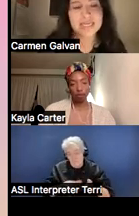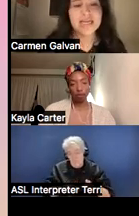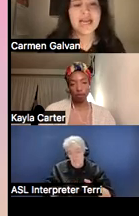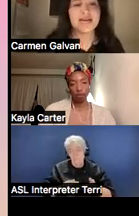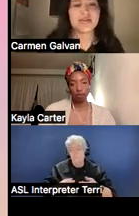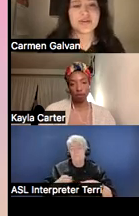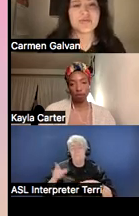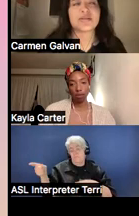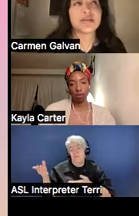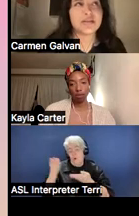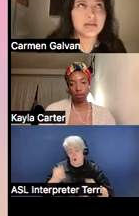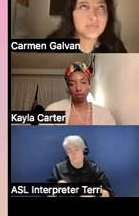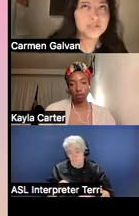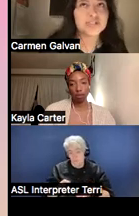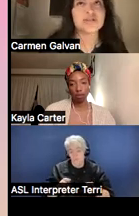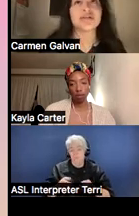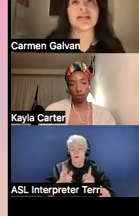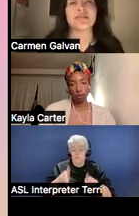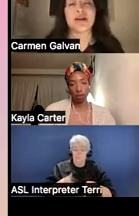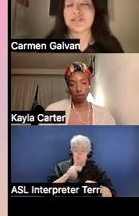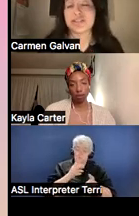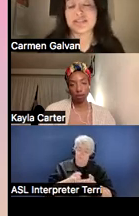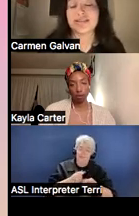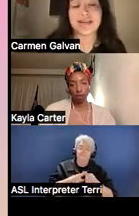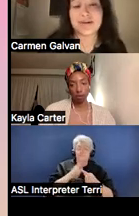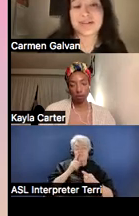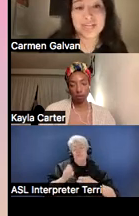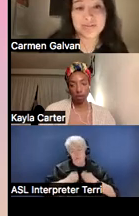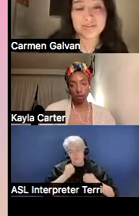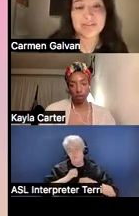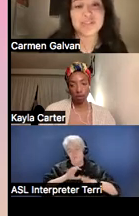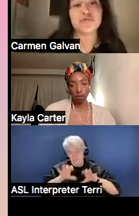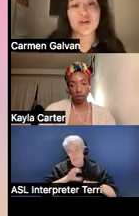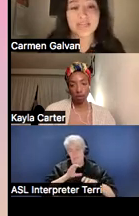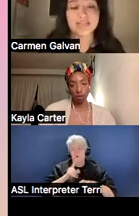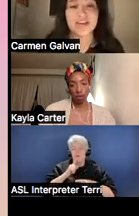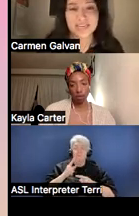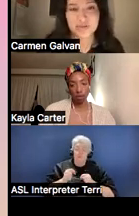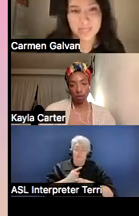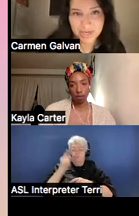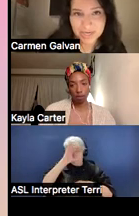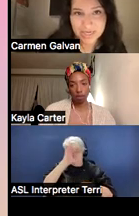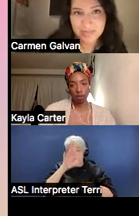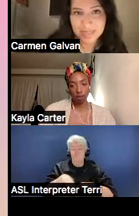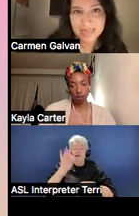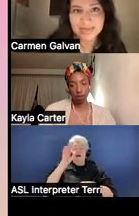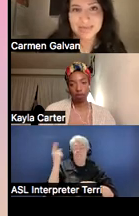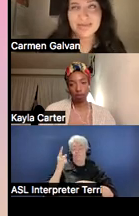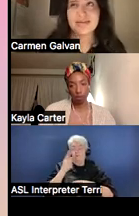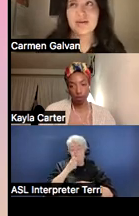money. And also the emotional labor and just labor in general of having to find a financial planner can